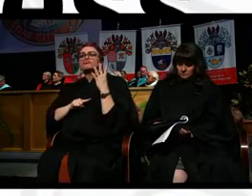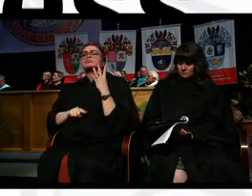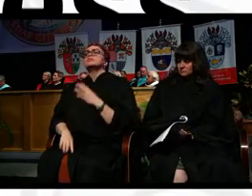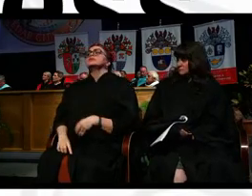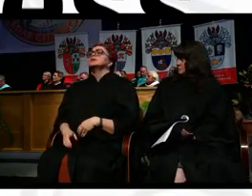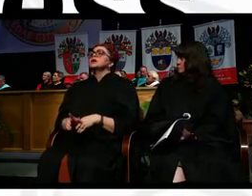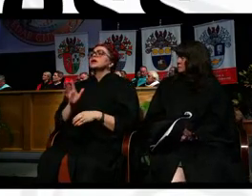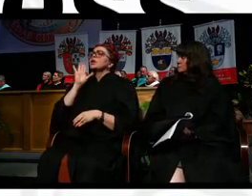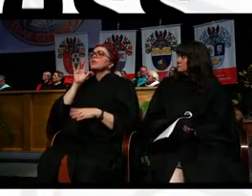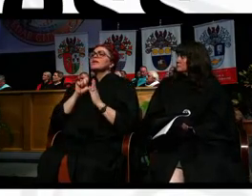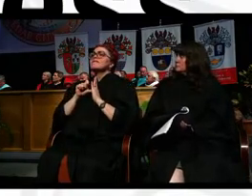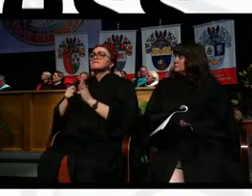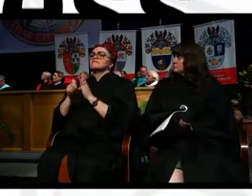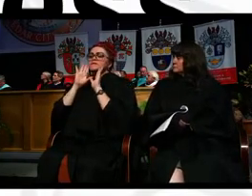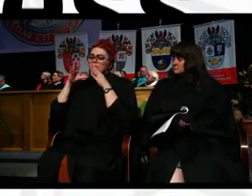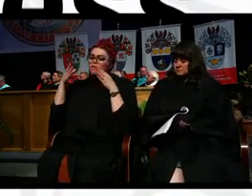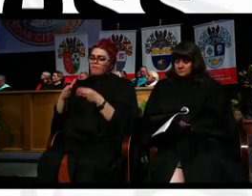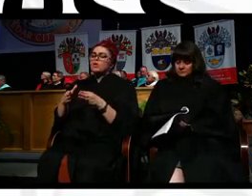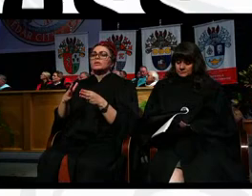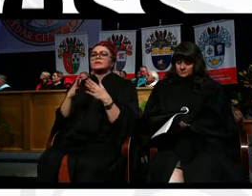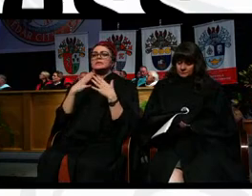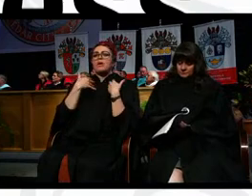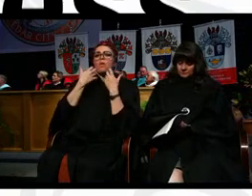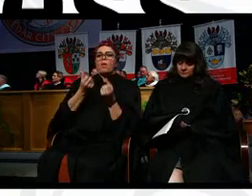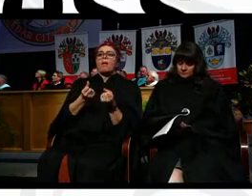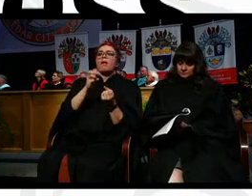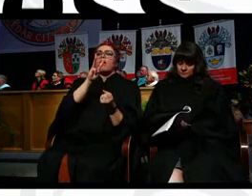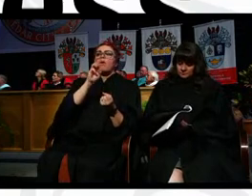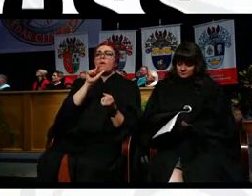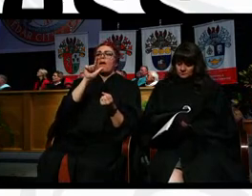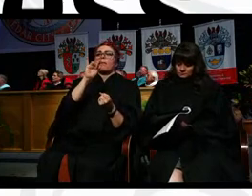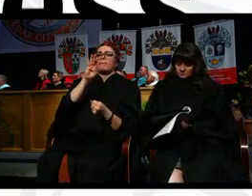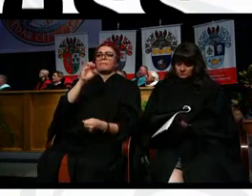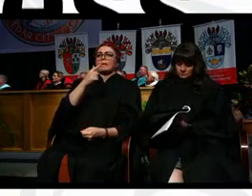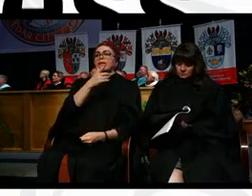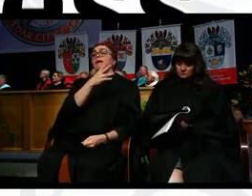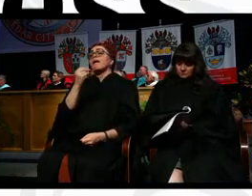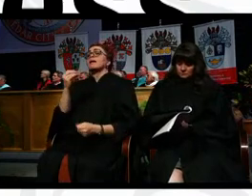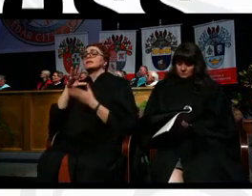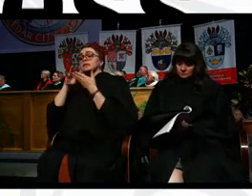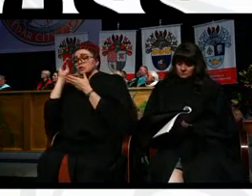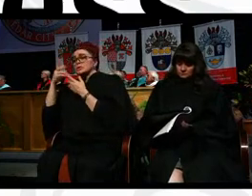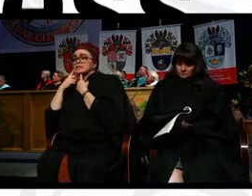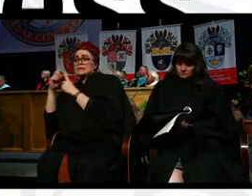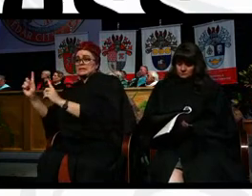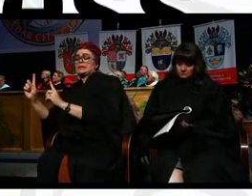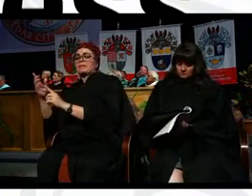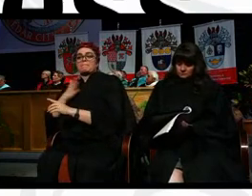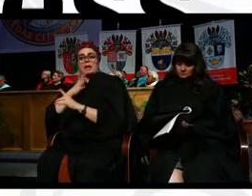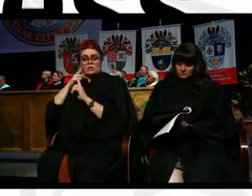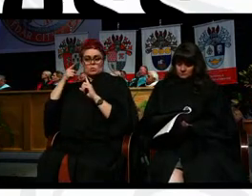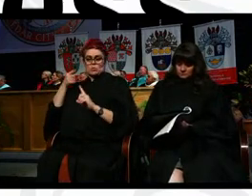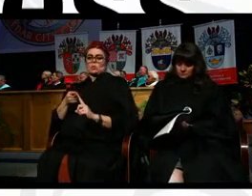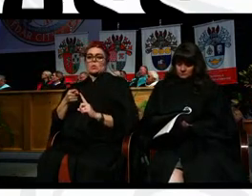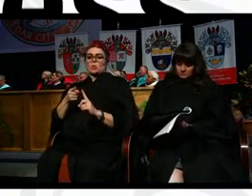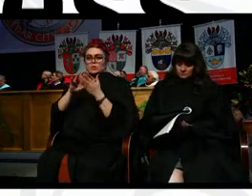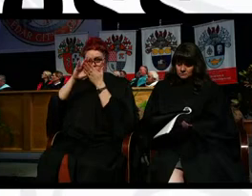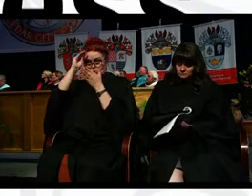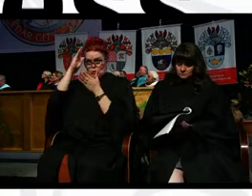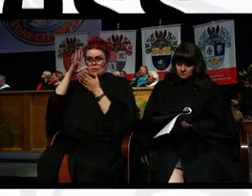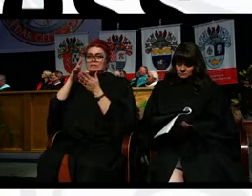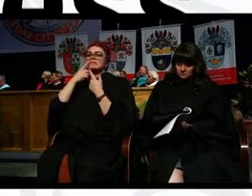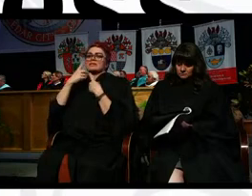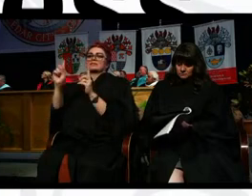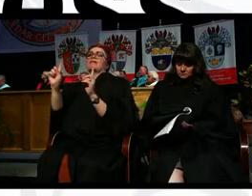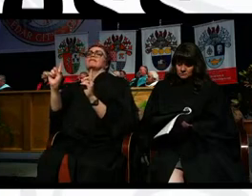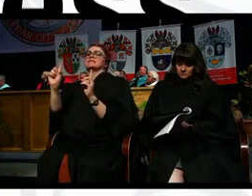Let's enhance well-being and student success. A central theme of my administration will be focusing on student success. We want